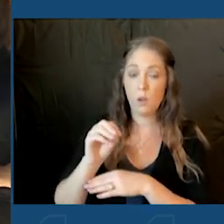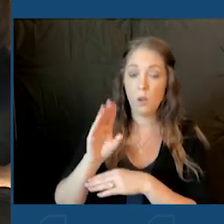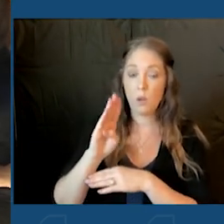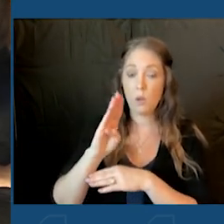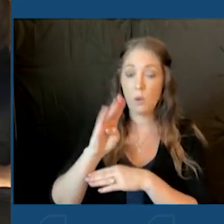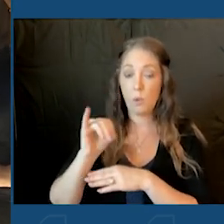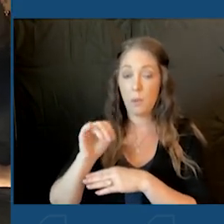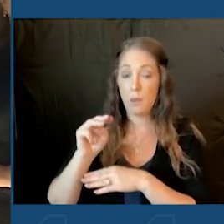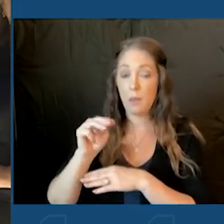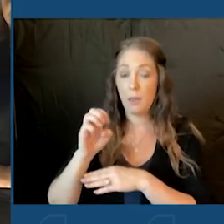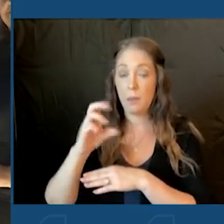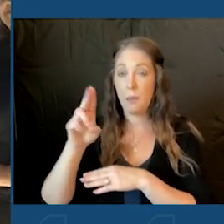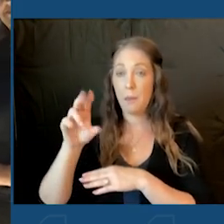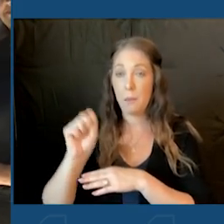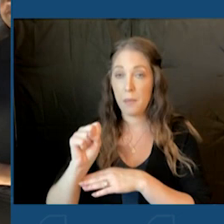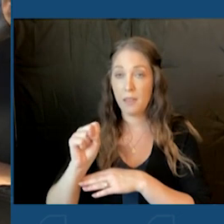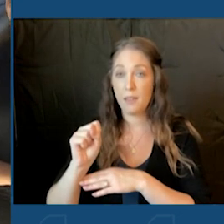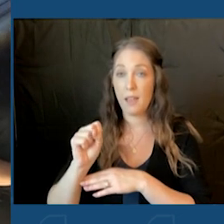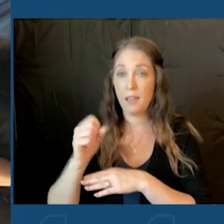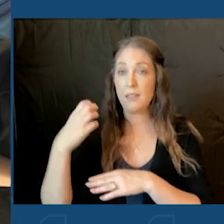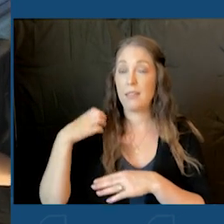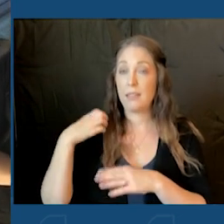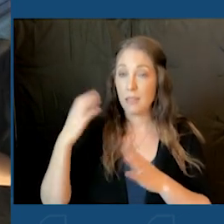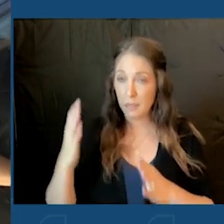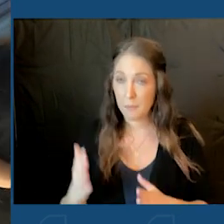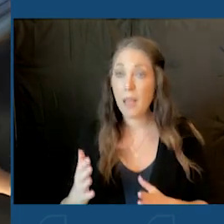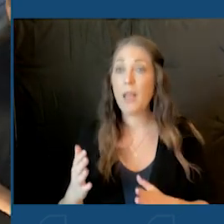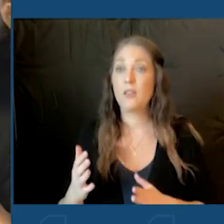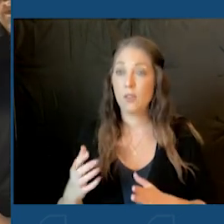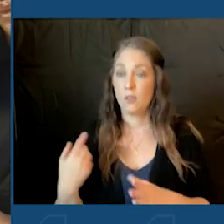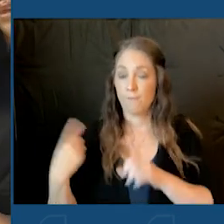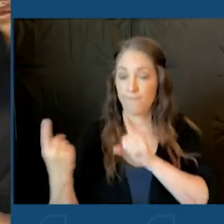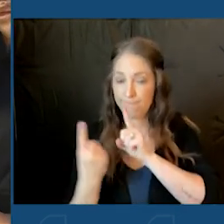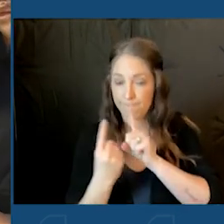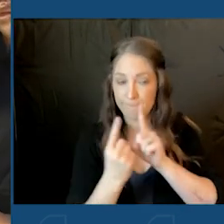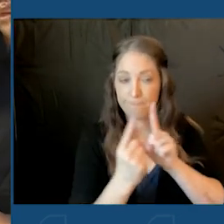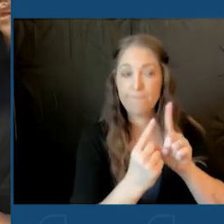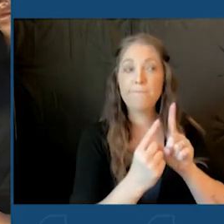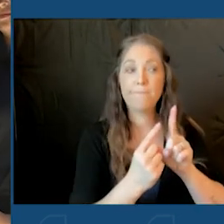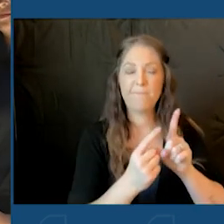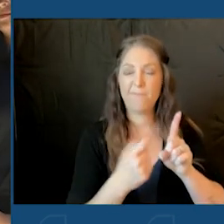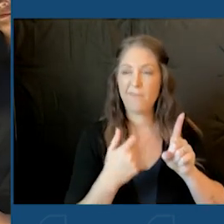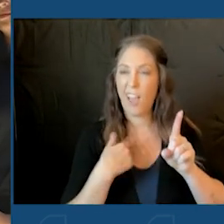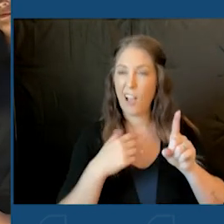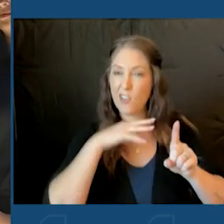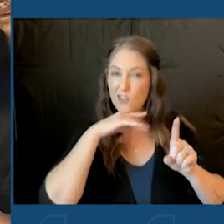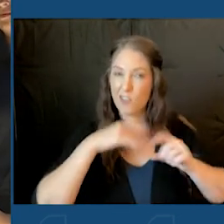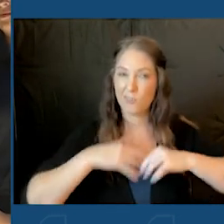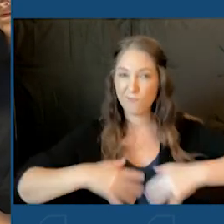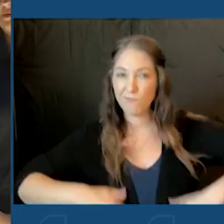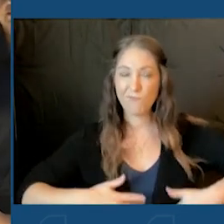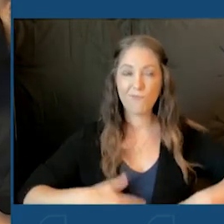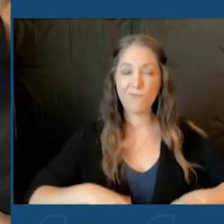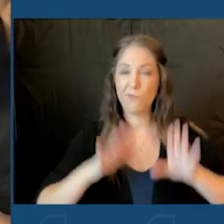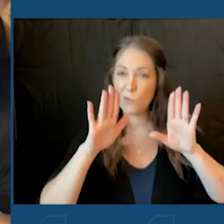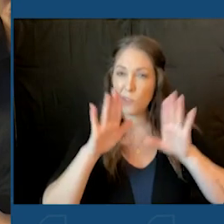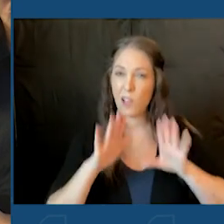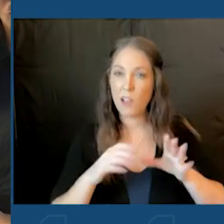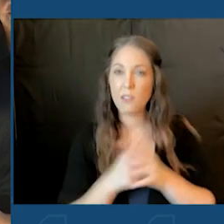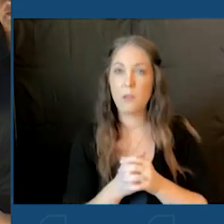today. I got a little dirty, which is great. Get out of the office, get dirty, and seeing some of that firsthand, as well as Lieutenant Kevin